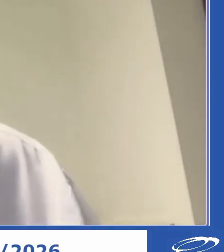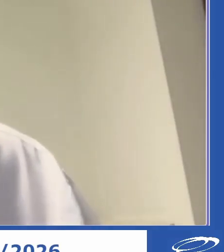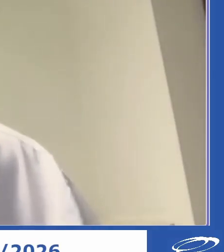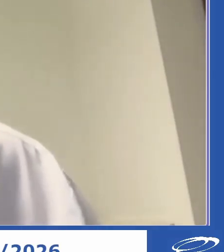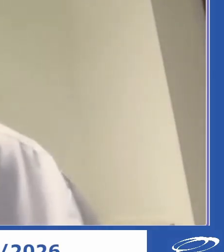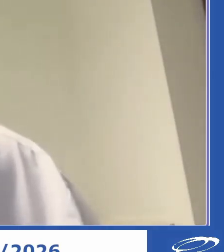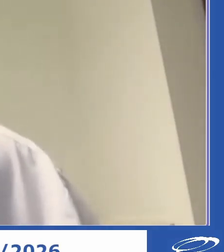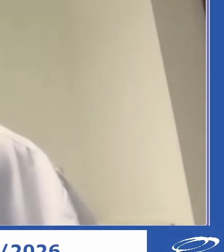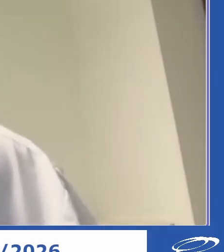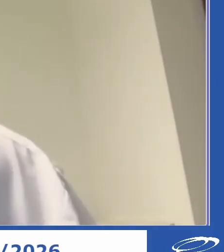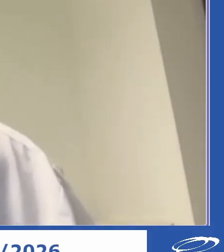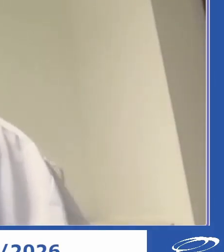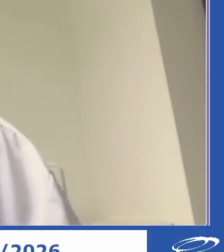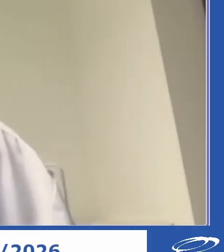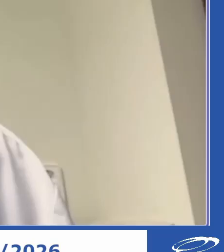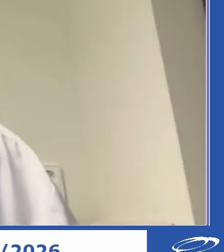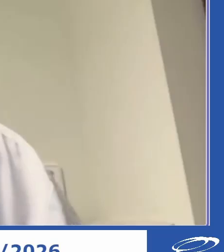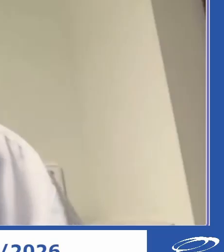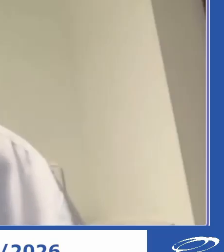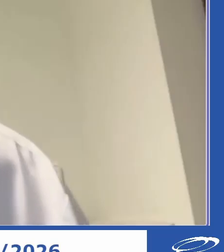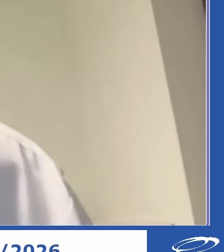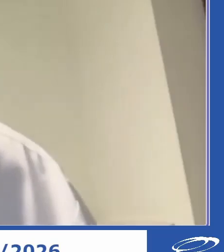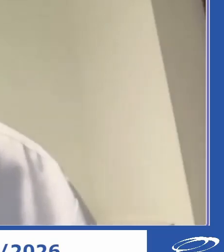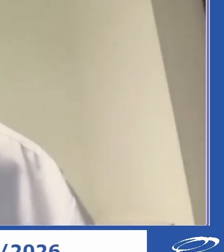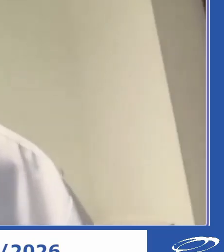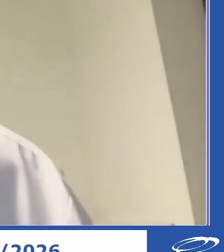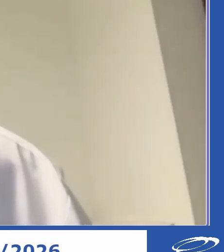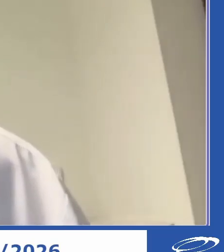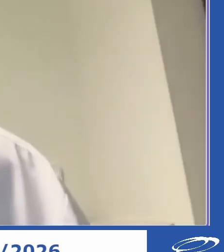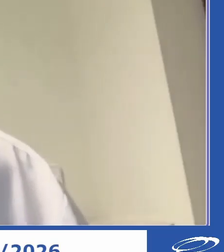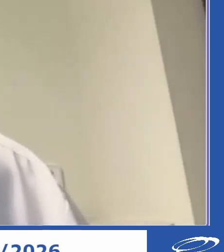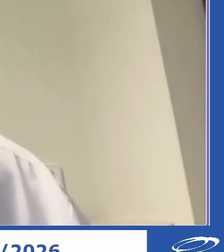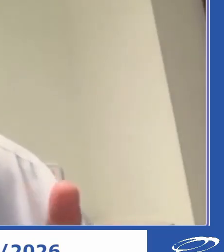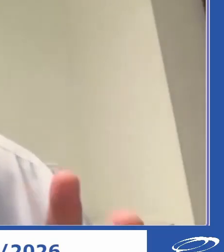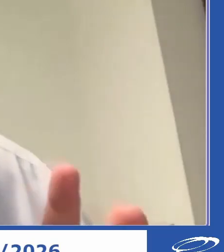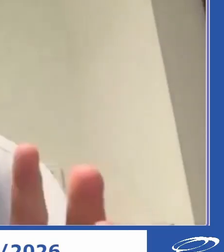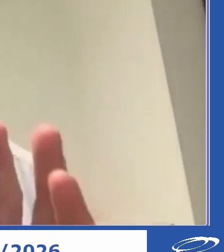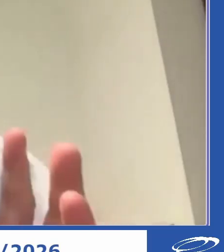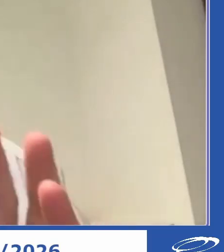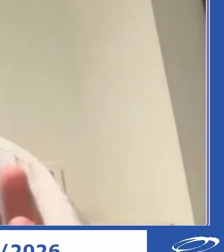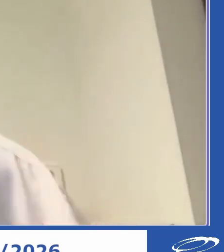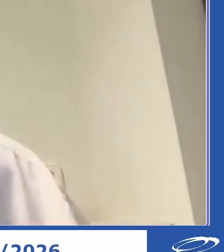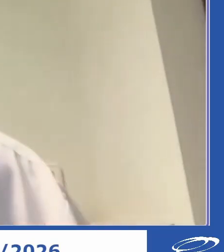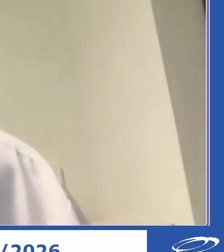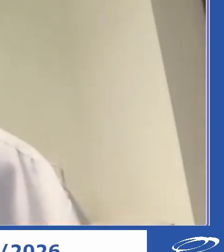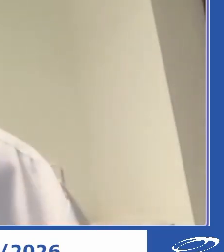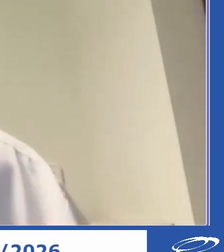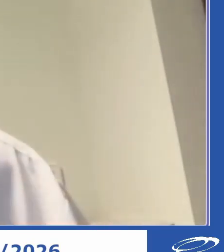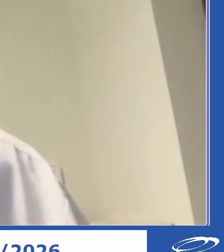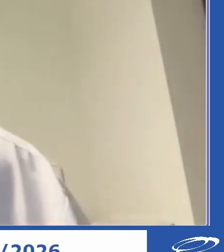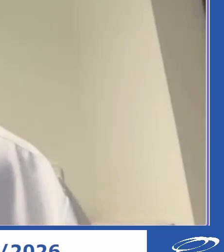resistant. And up to now, the patients that we have treated for prosthetic joint infections mainly,